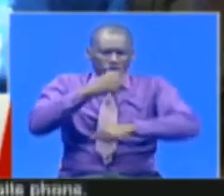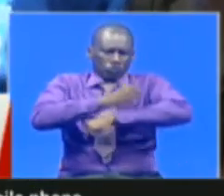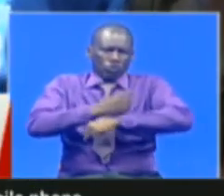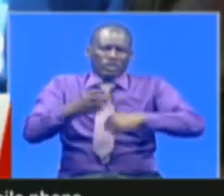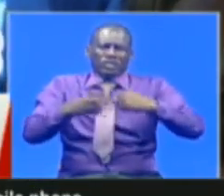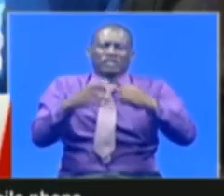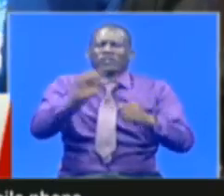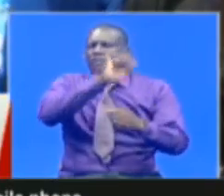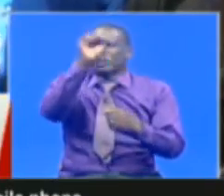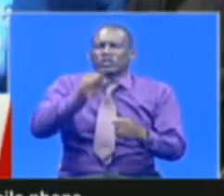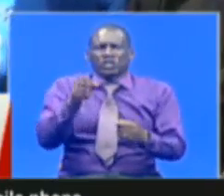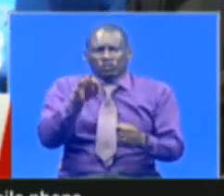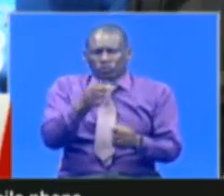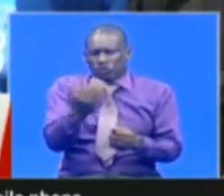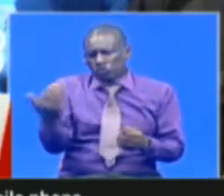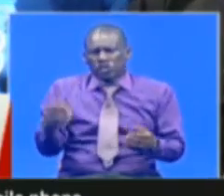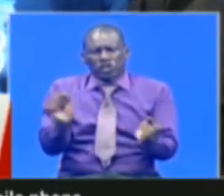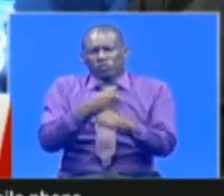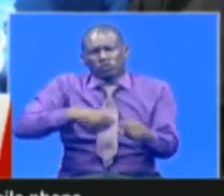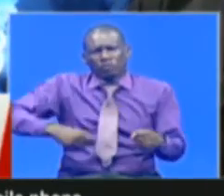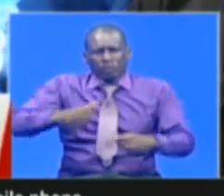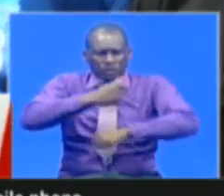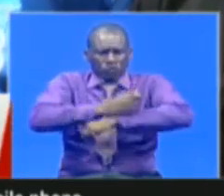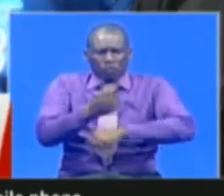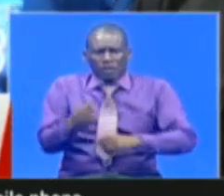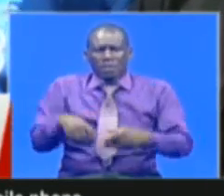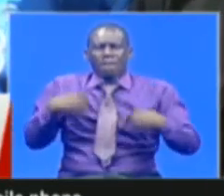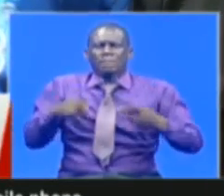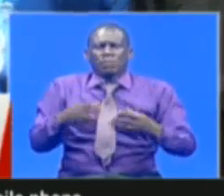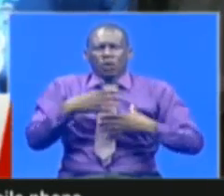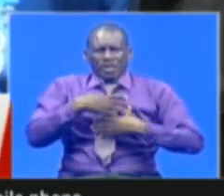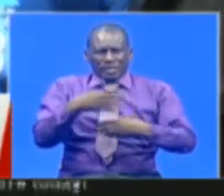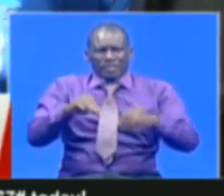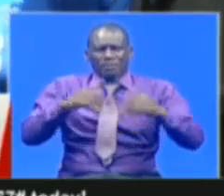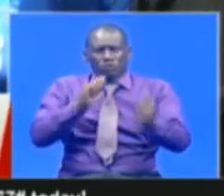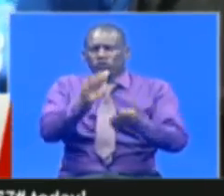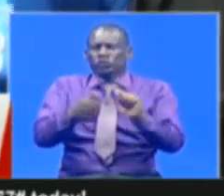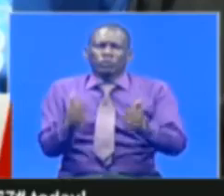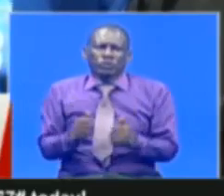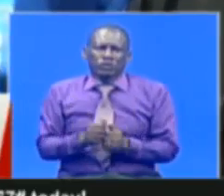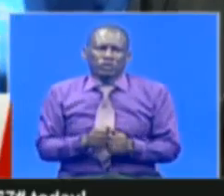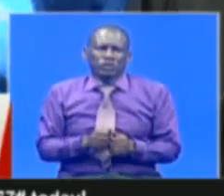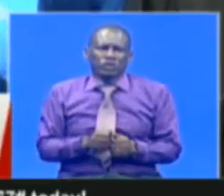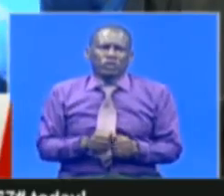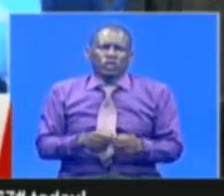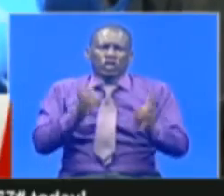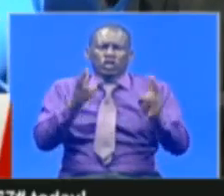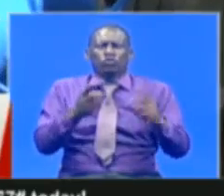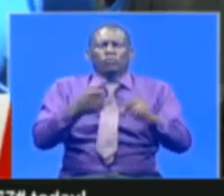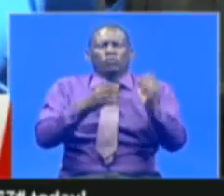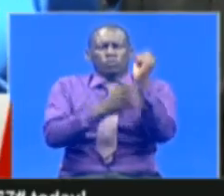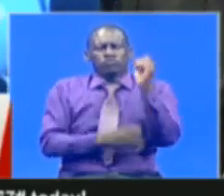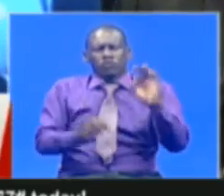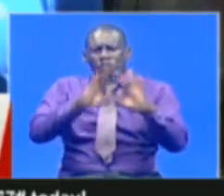of the kids will not be able to pay school fees. All of us know that the people who are really passionate about sports should normally come from poor backgrounds,